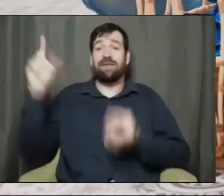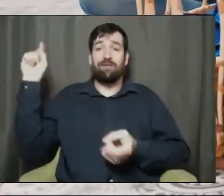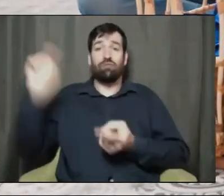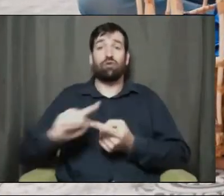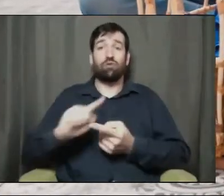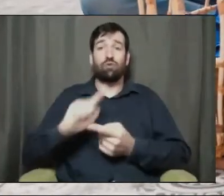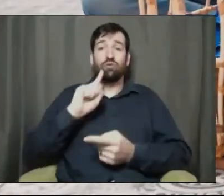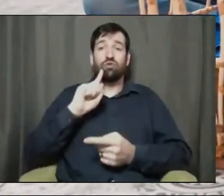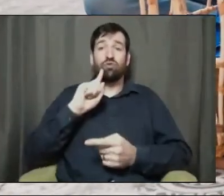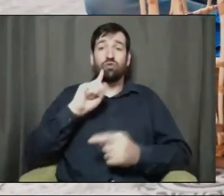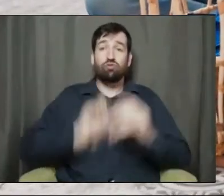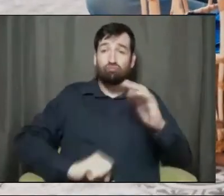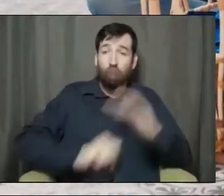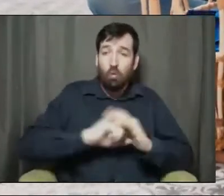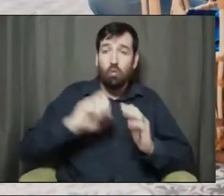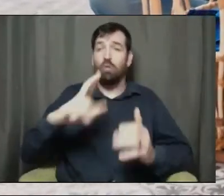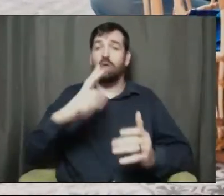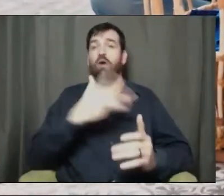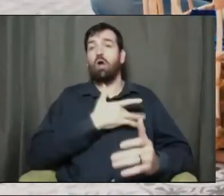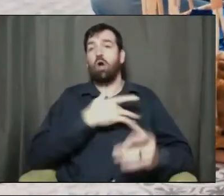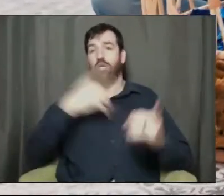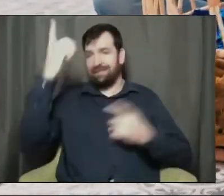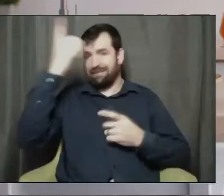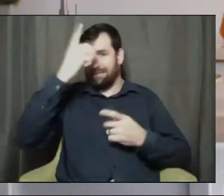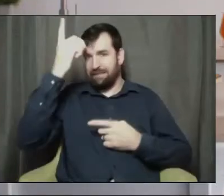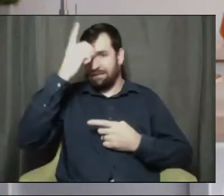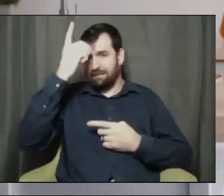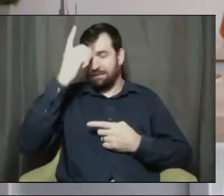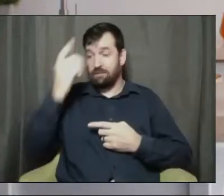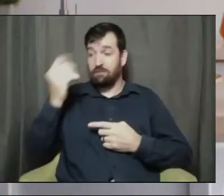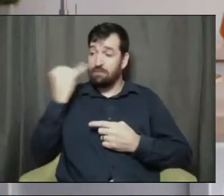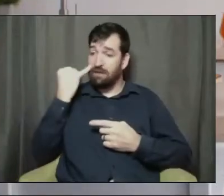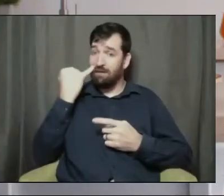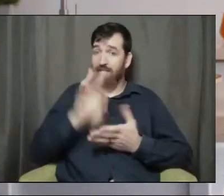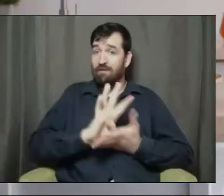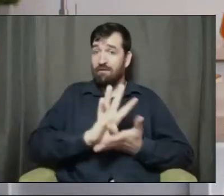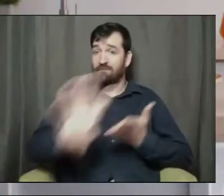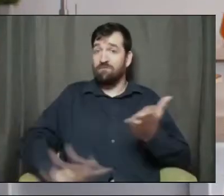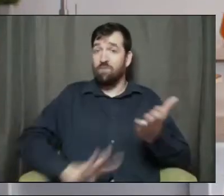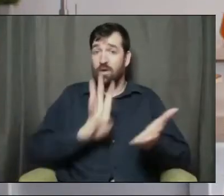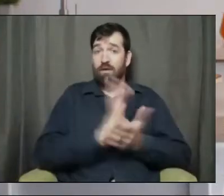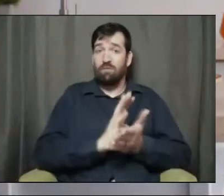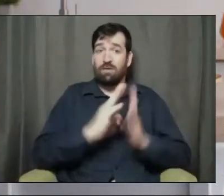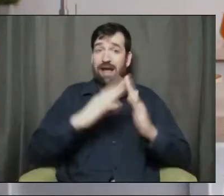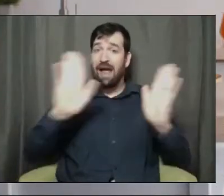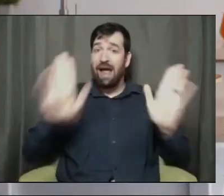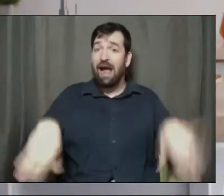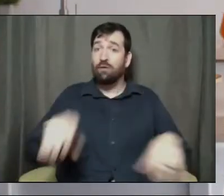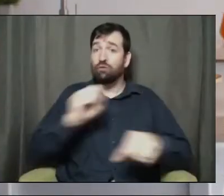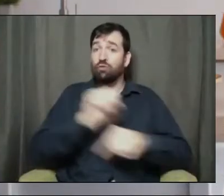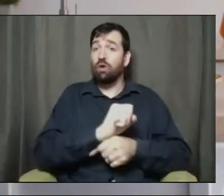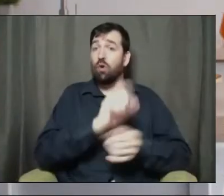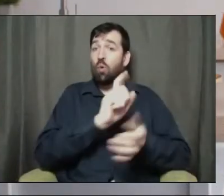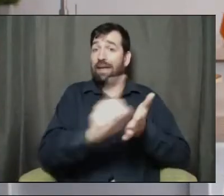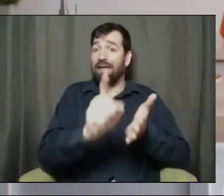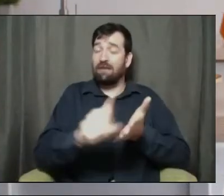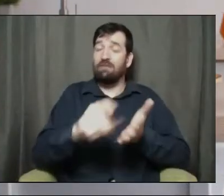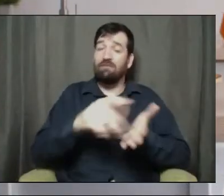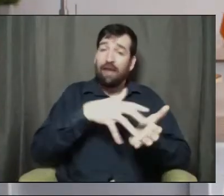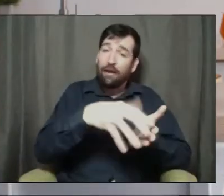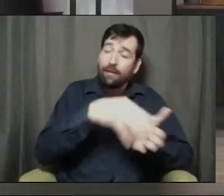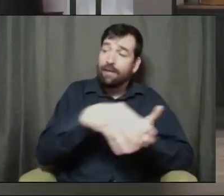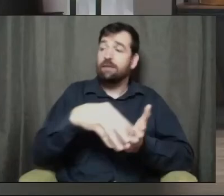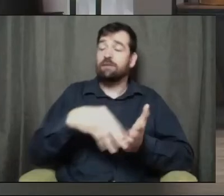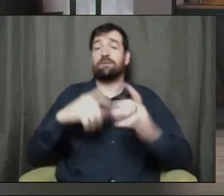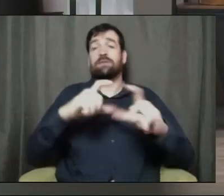developing heart disease. Researchers say if you do 4 hours of housework a week, including vacuuming, dishes, you can